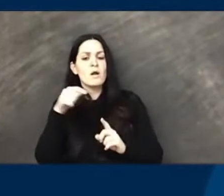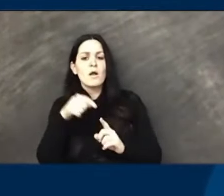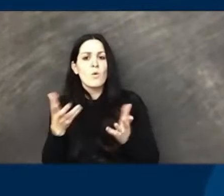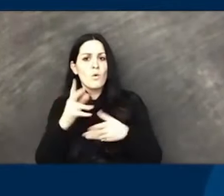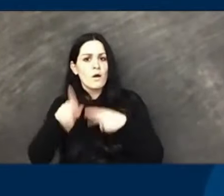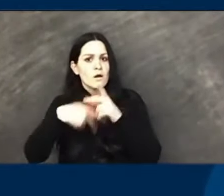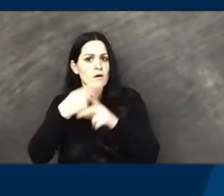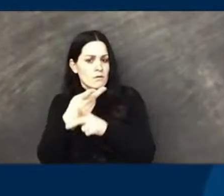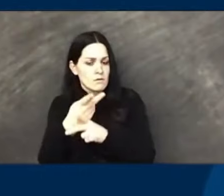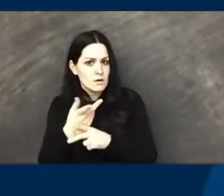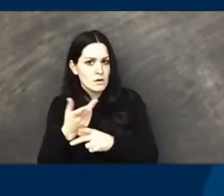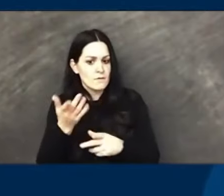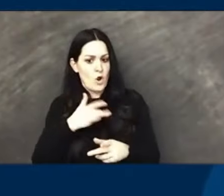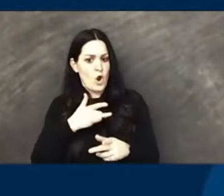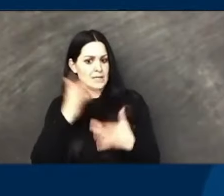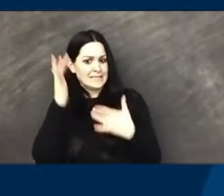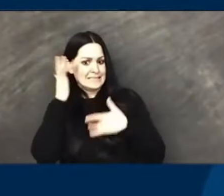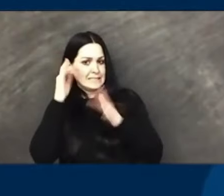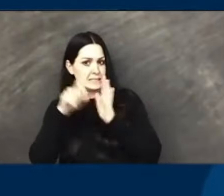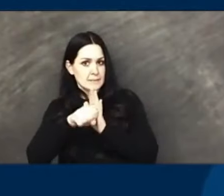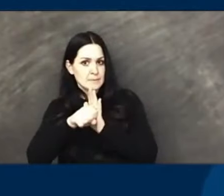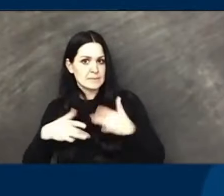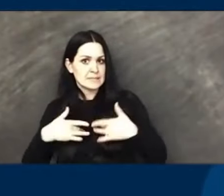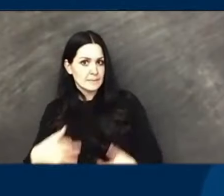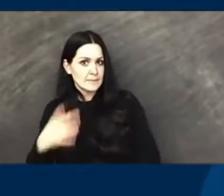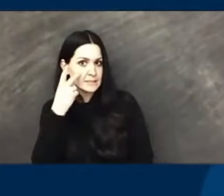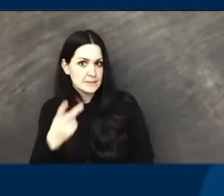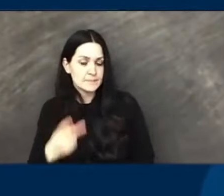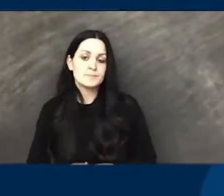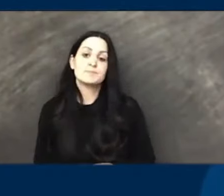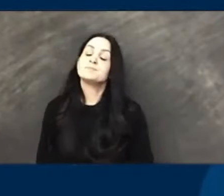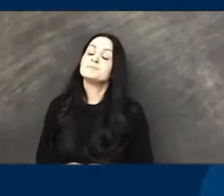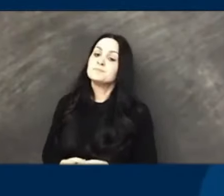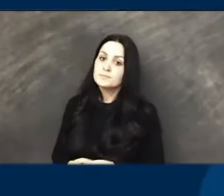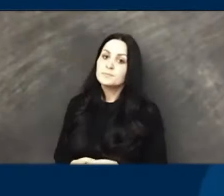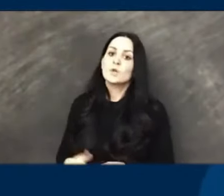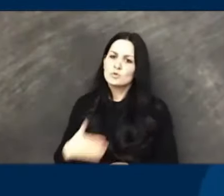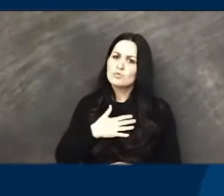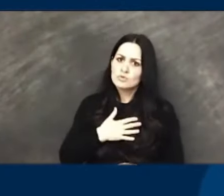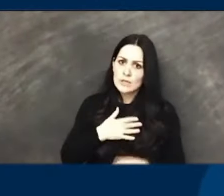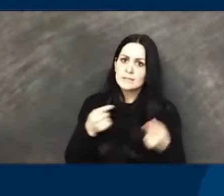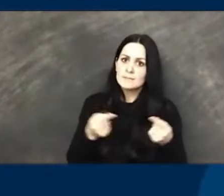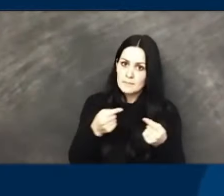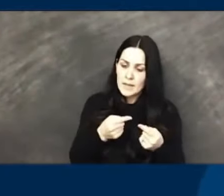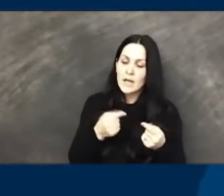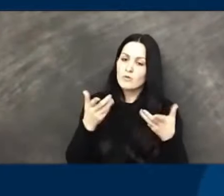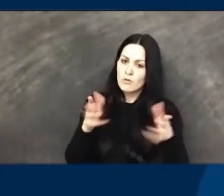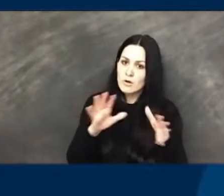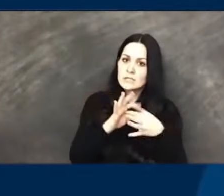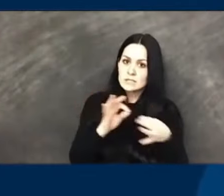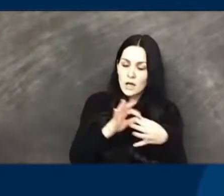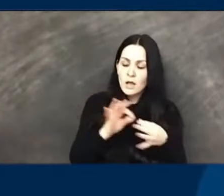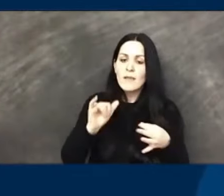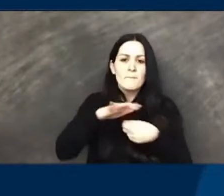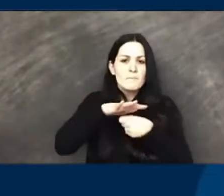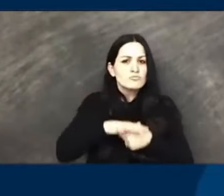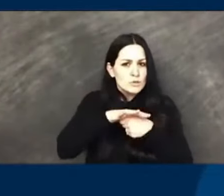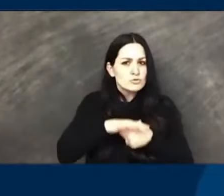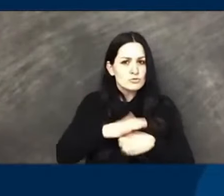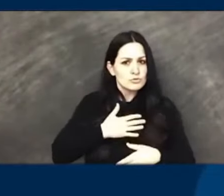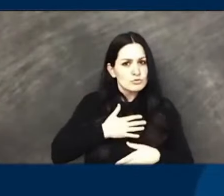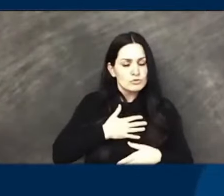So I think something aside from the chest pain that we've talked about and the chest pressure, those types of